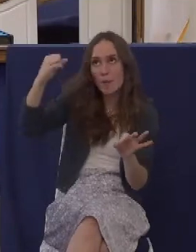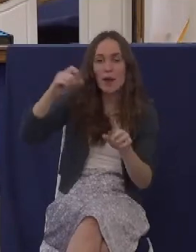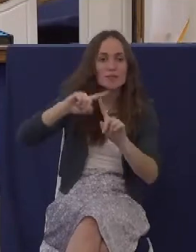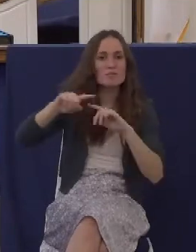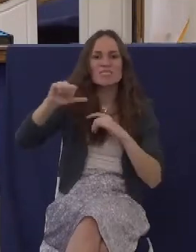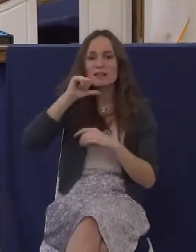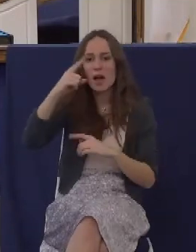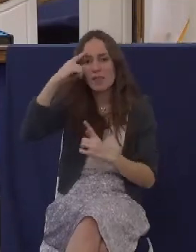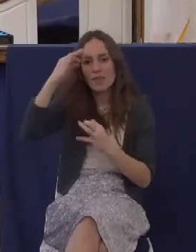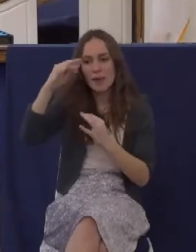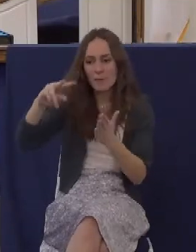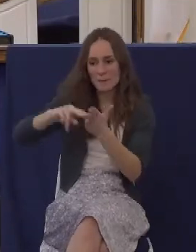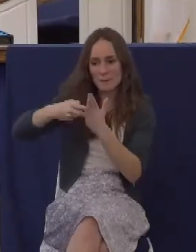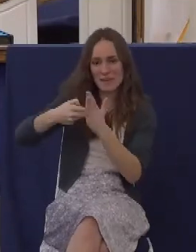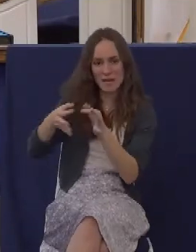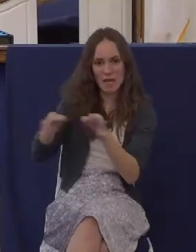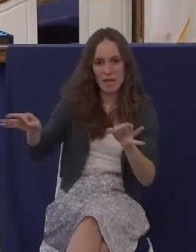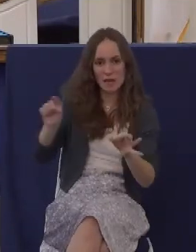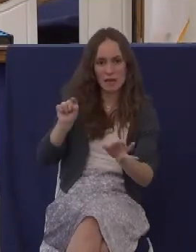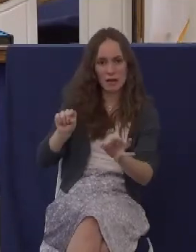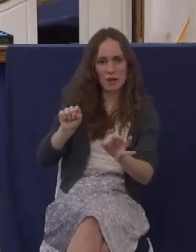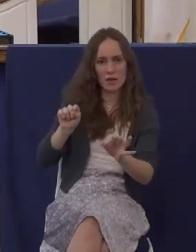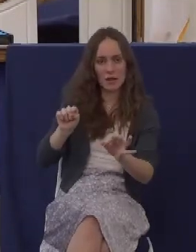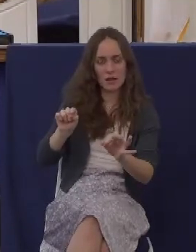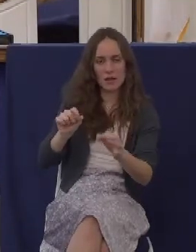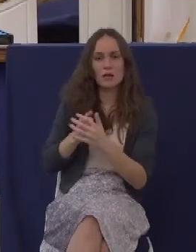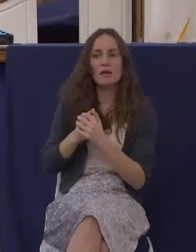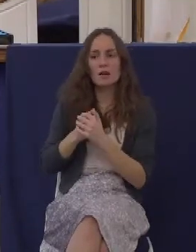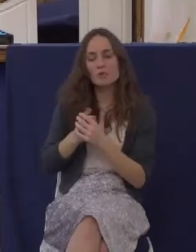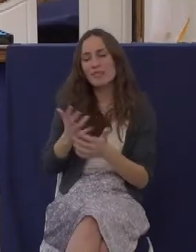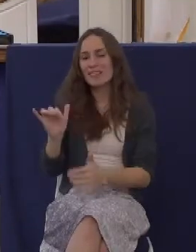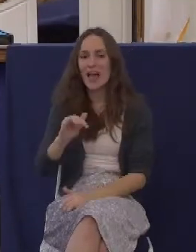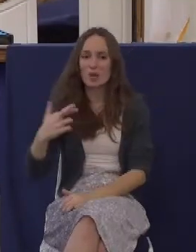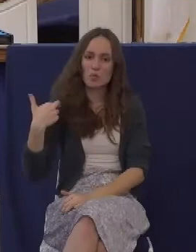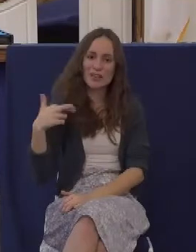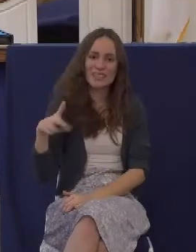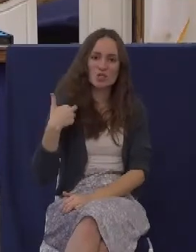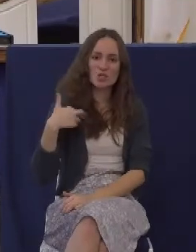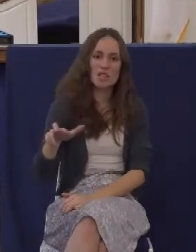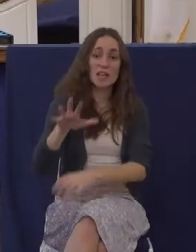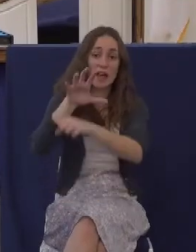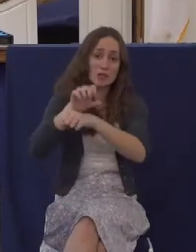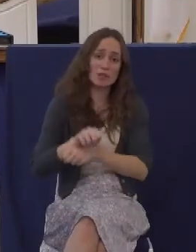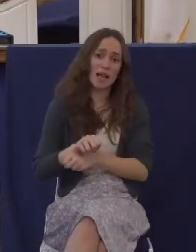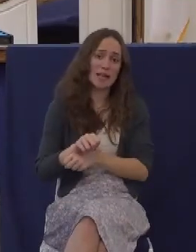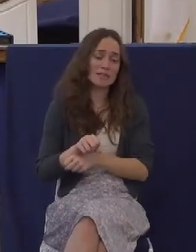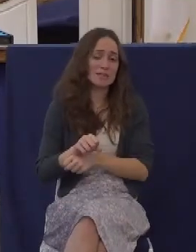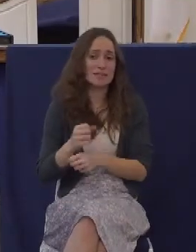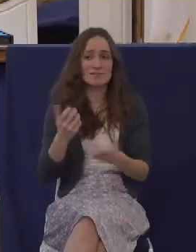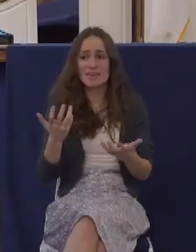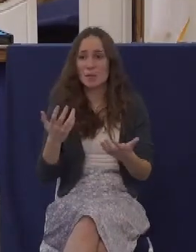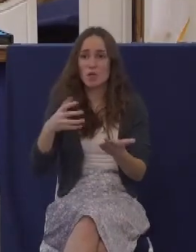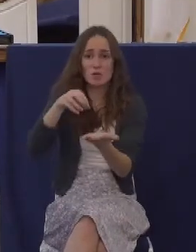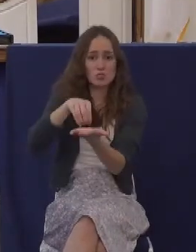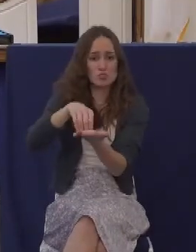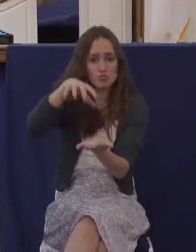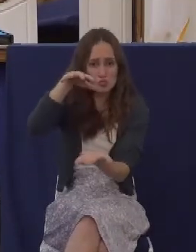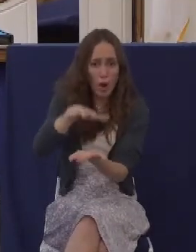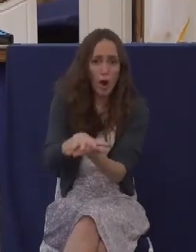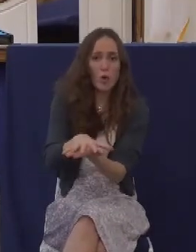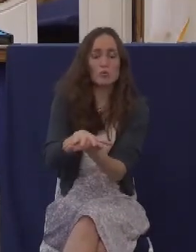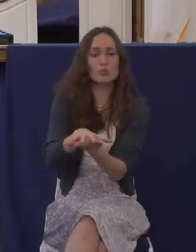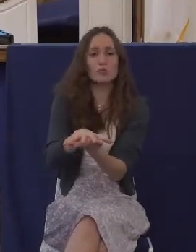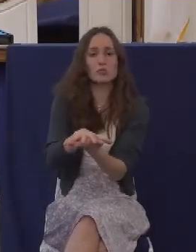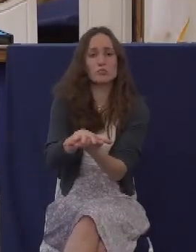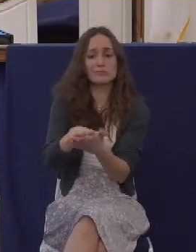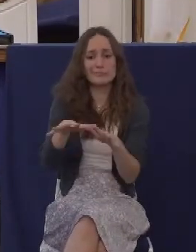were semi-conscious. They were religious exercises. It was all so rote. It was all so routine and